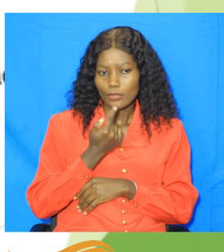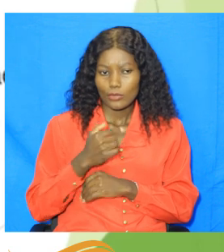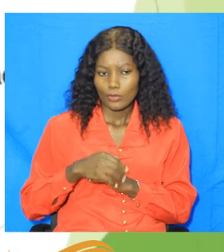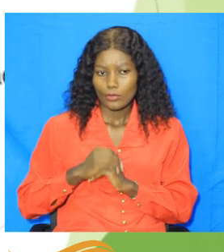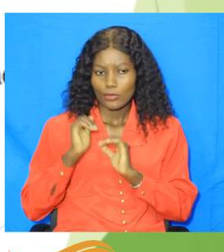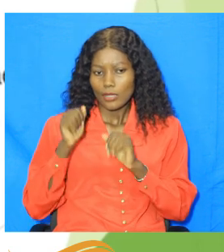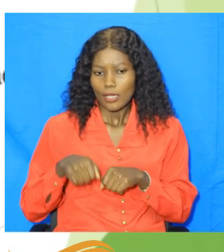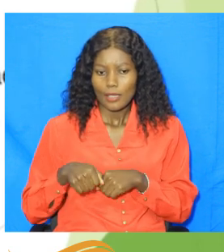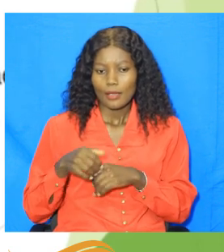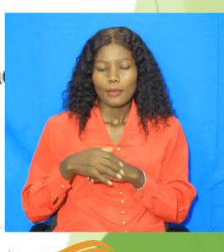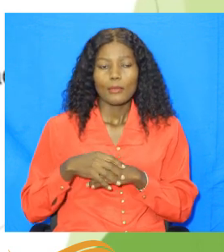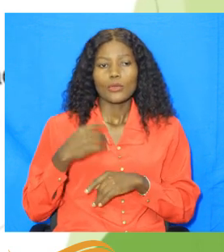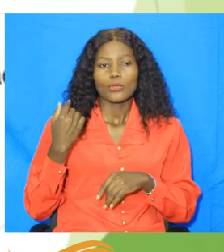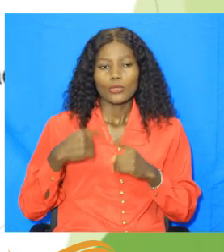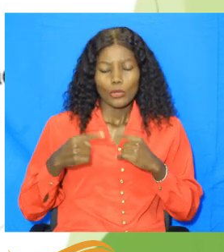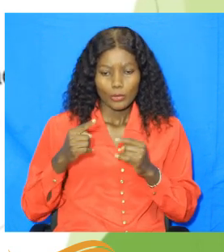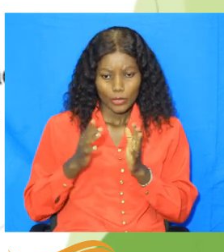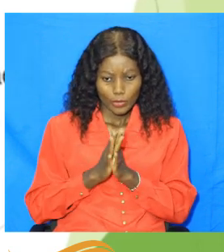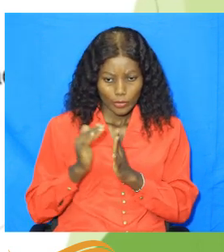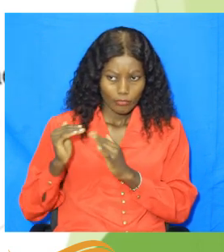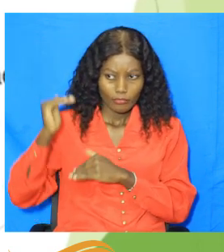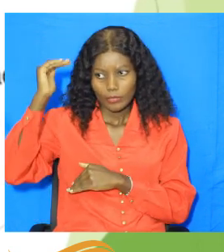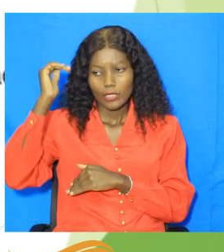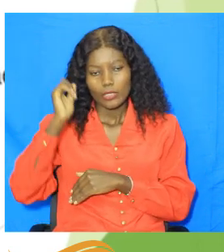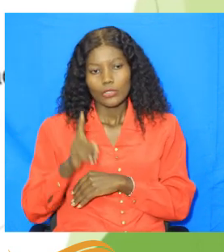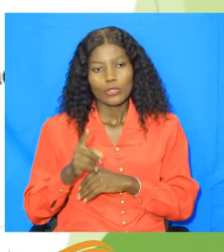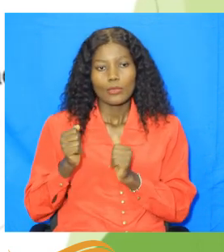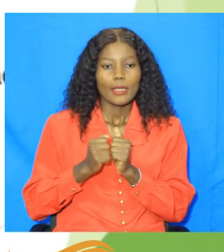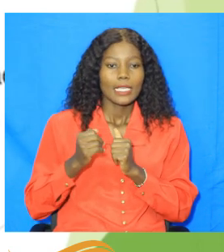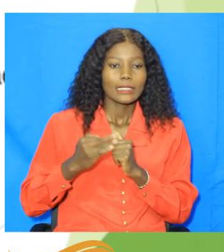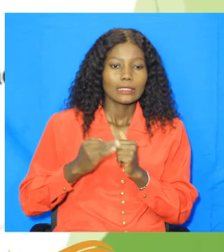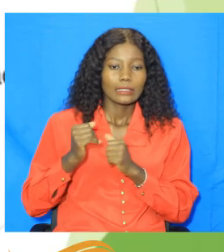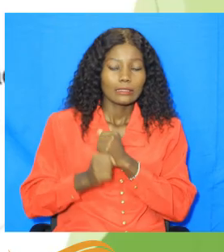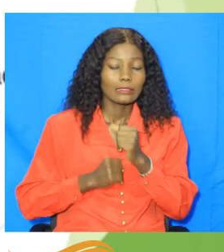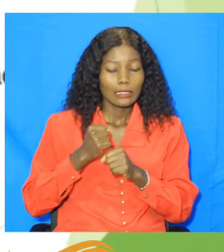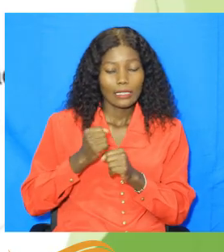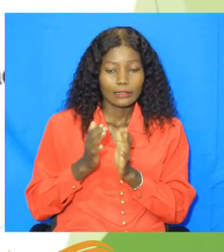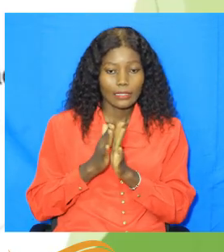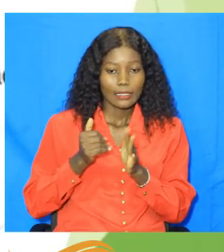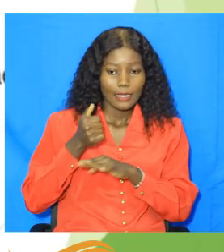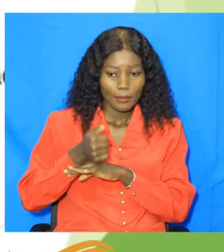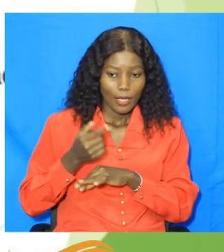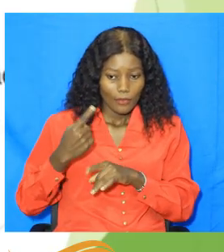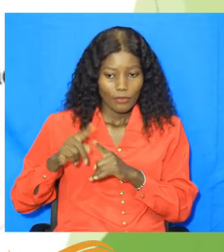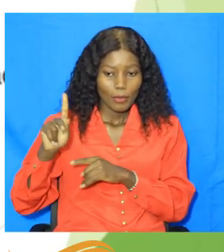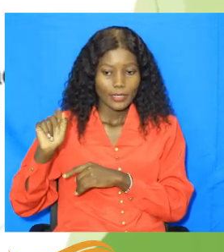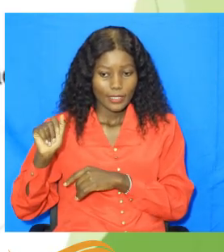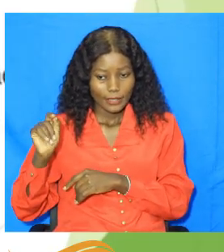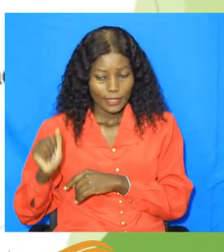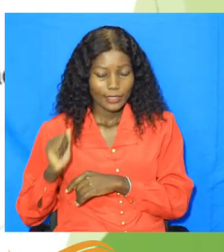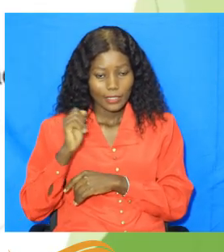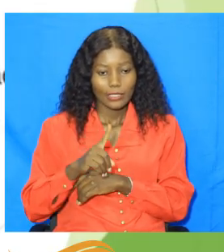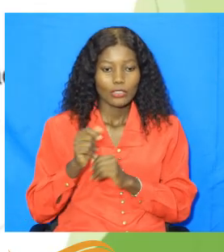eligible to fight in the seniors should be 18 years and above, but in kata they should be 16 years and